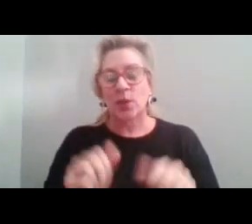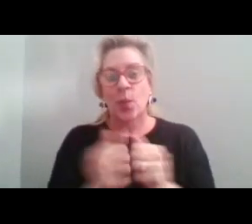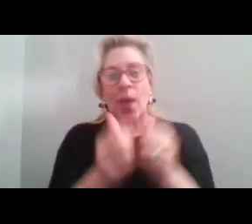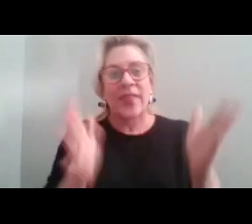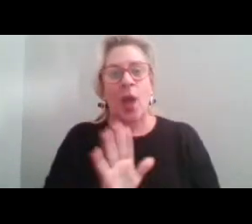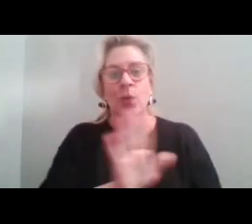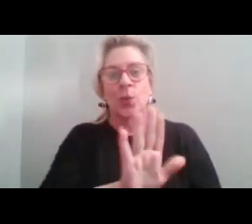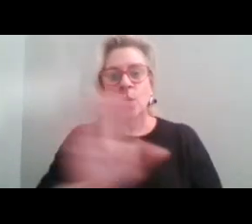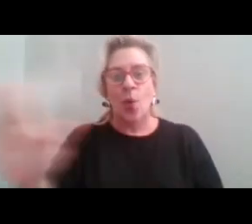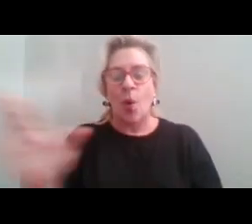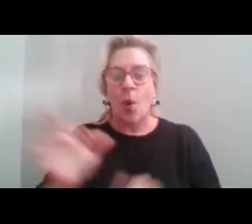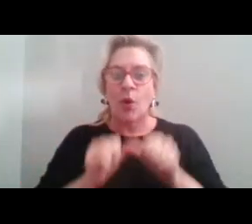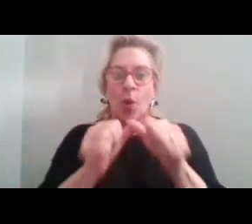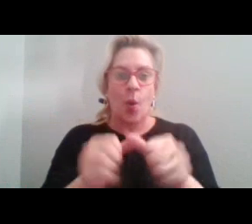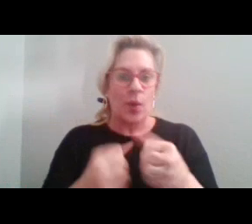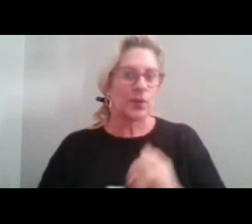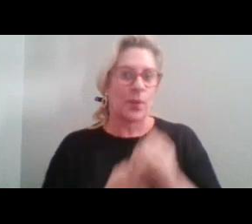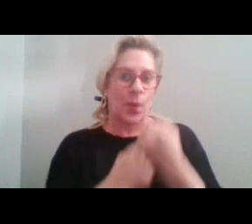support.